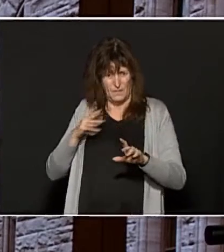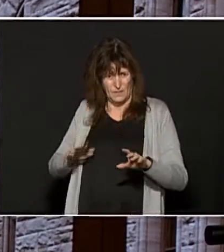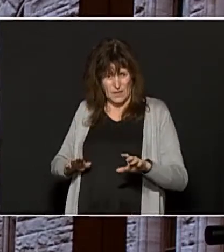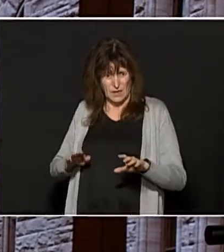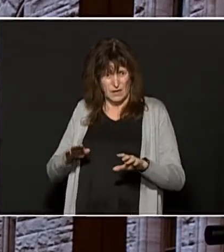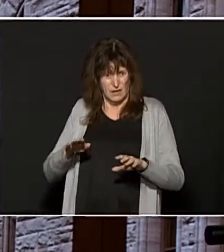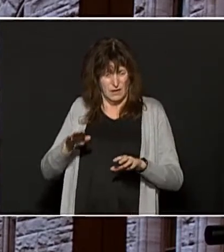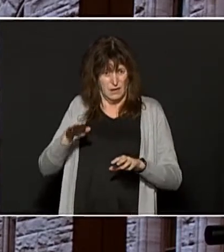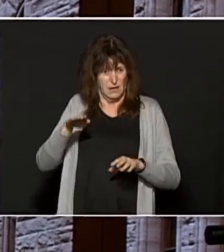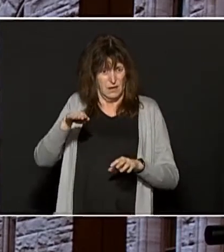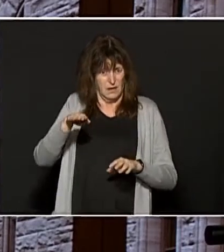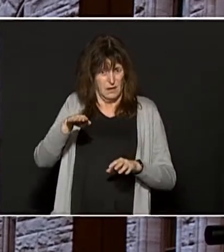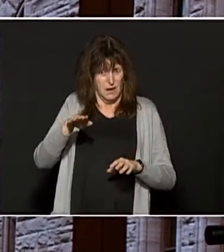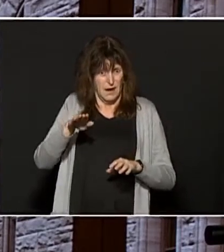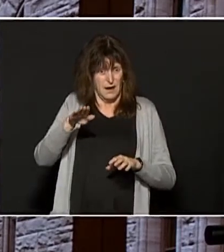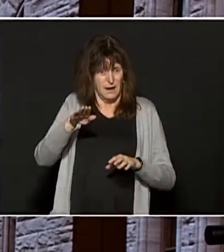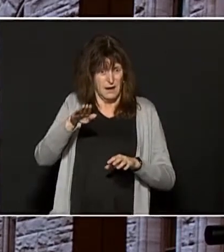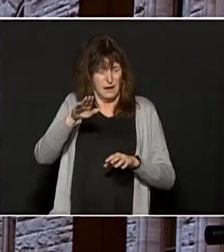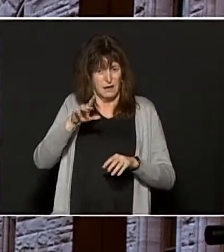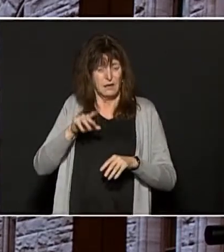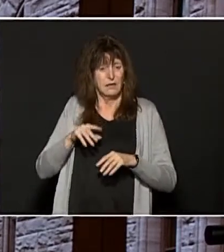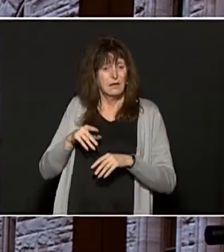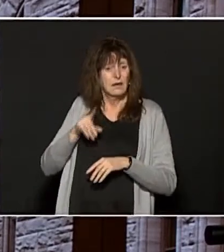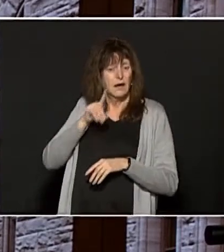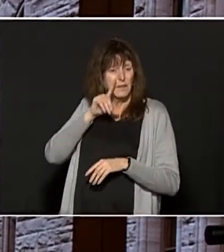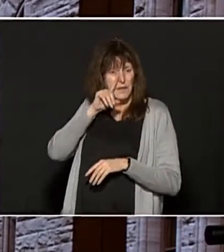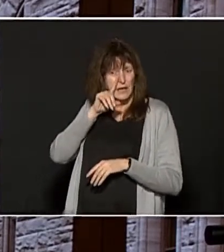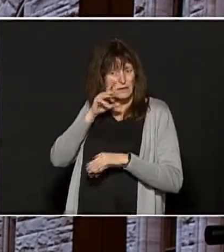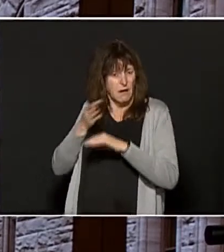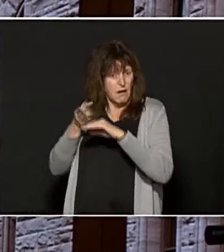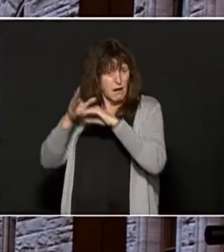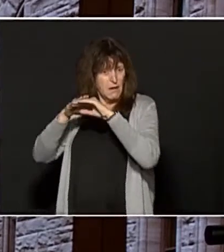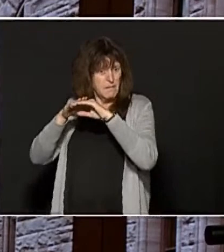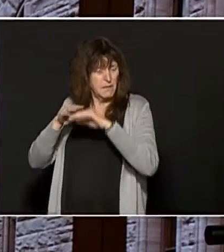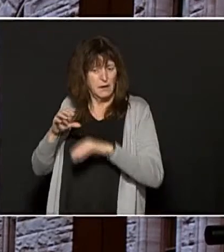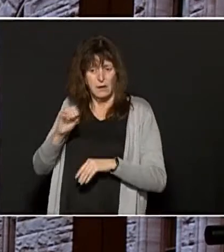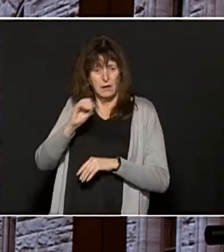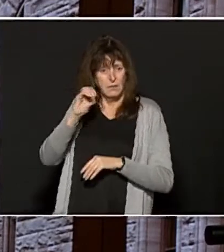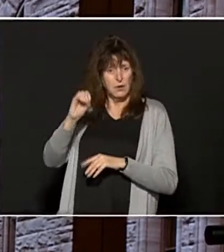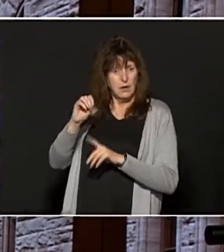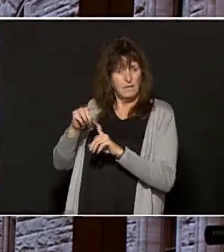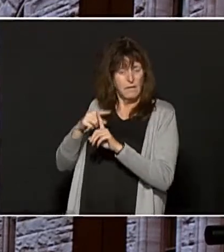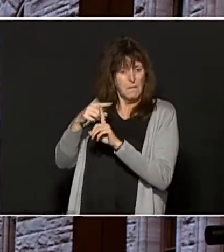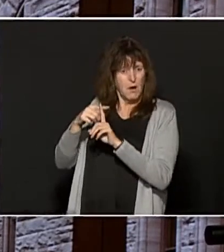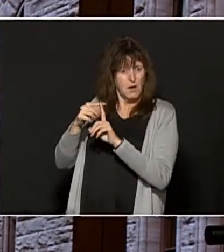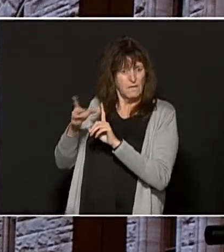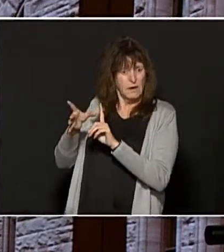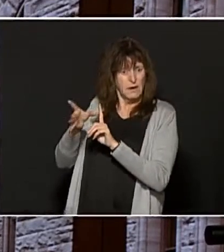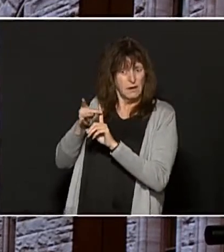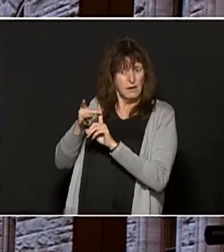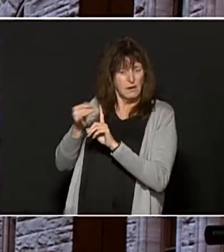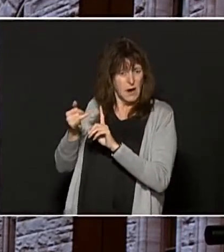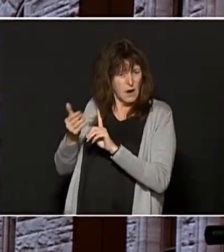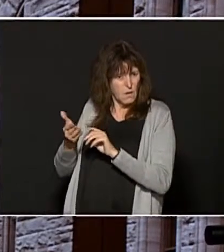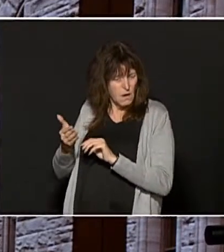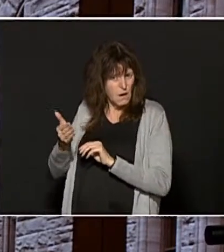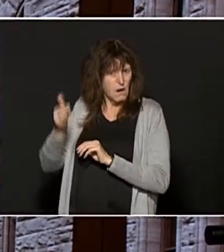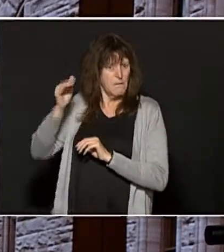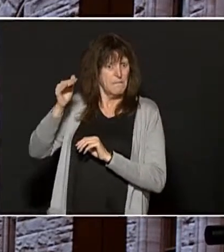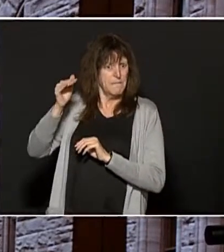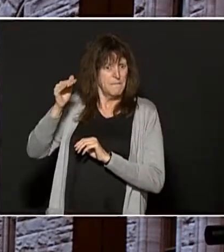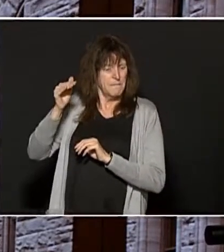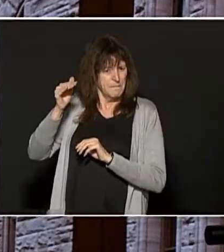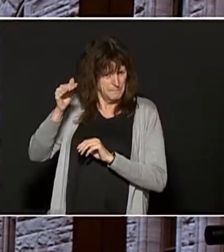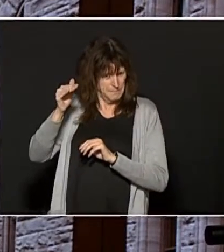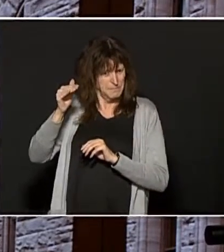up and our percent positivity has stayed up. Ontario's current 7-day average for cases is